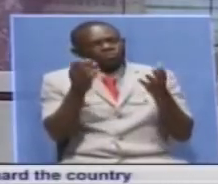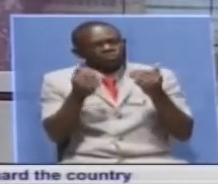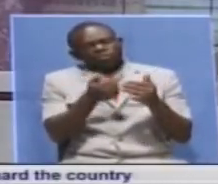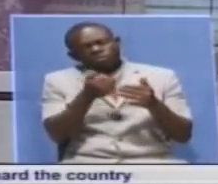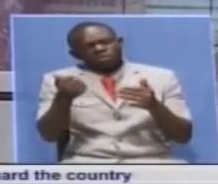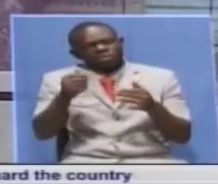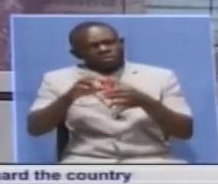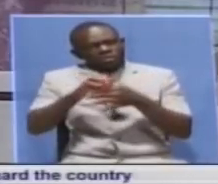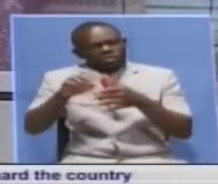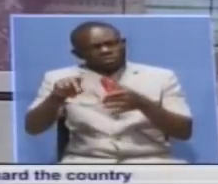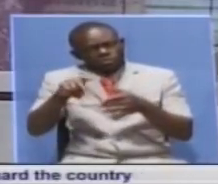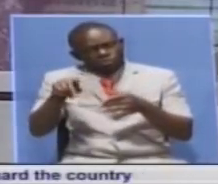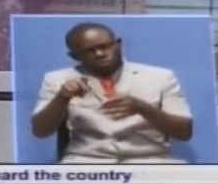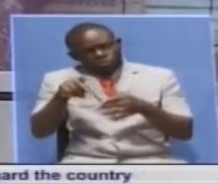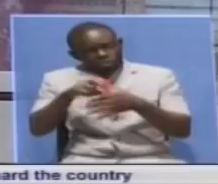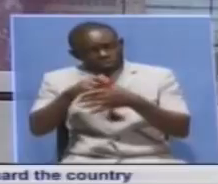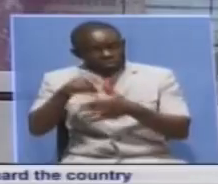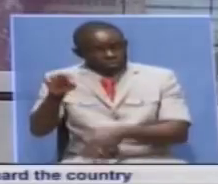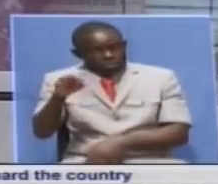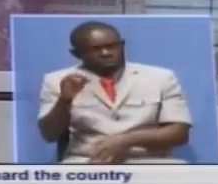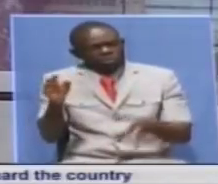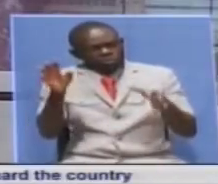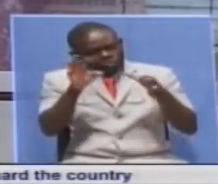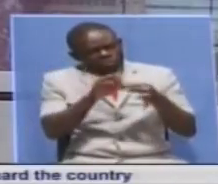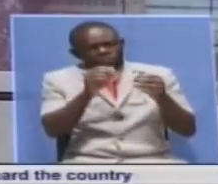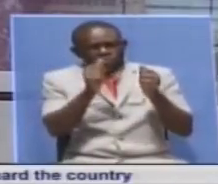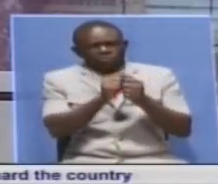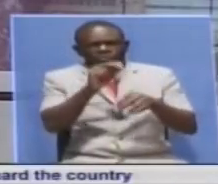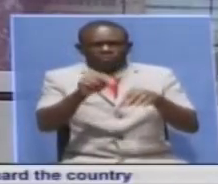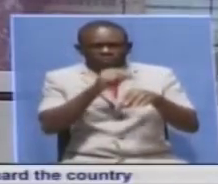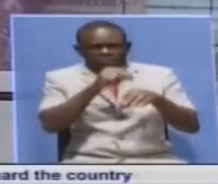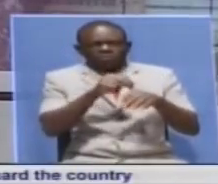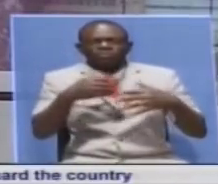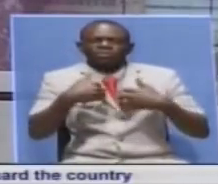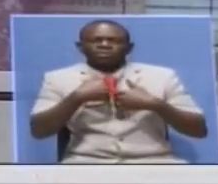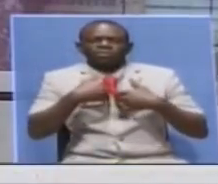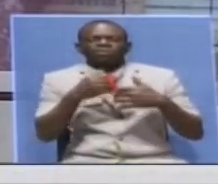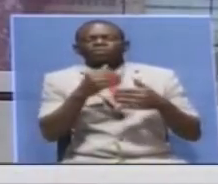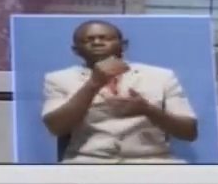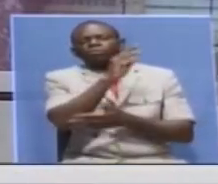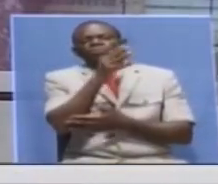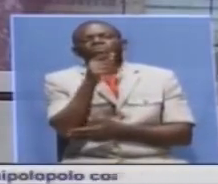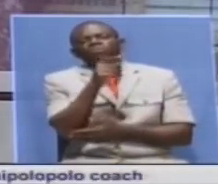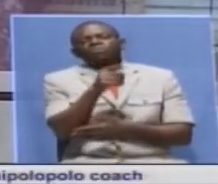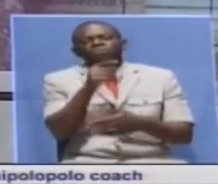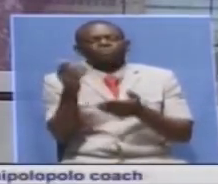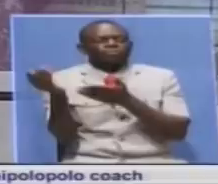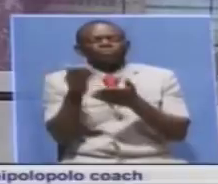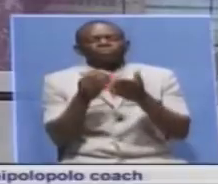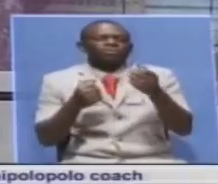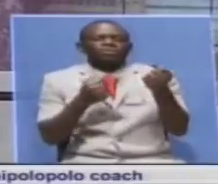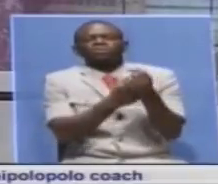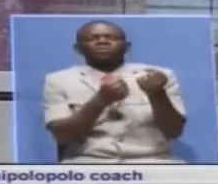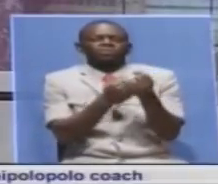and technical know-how. The minister was speaking when chairperson of Tudor Investment Corporation,